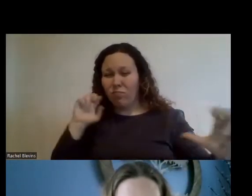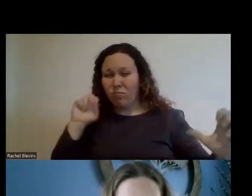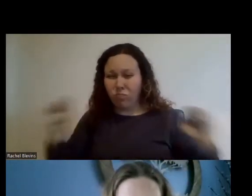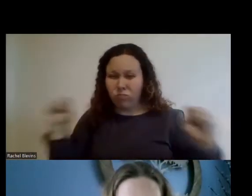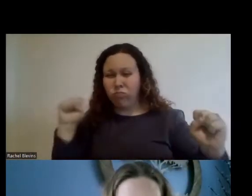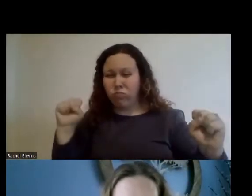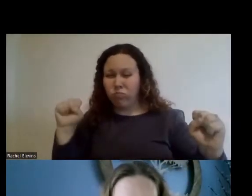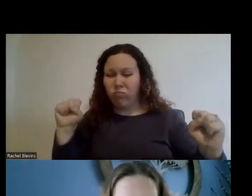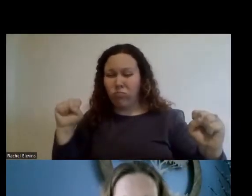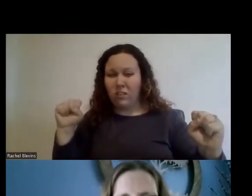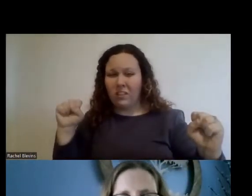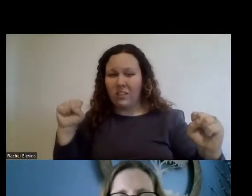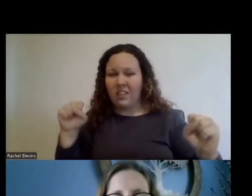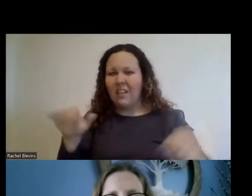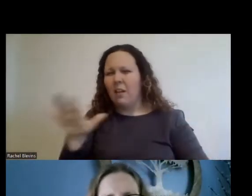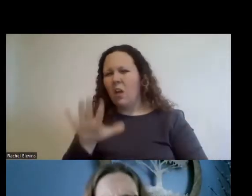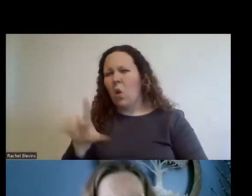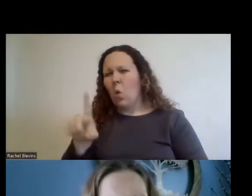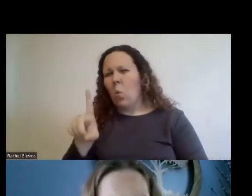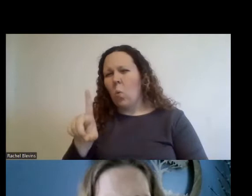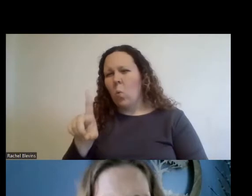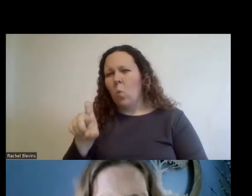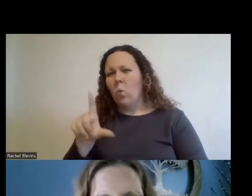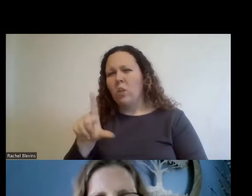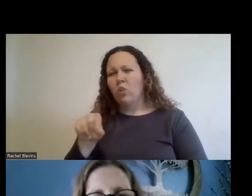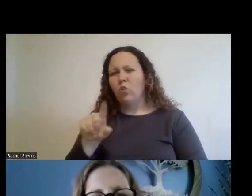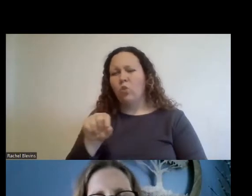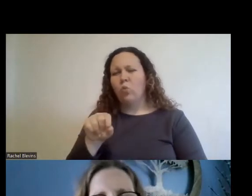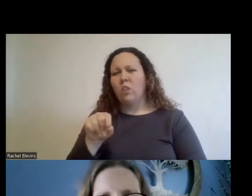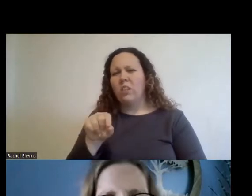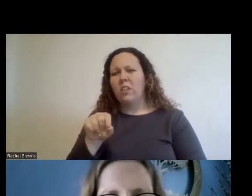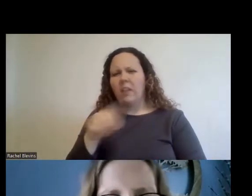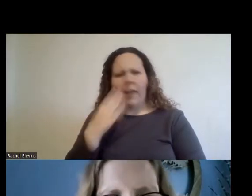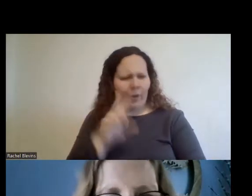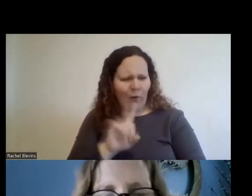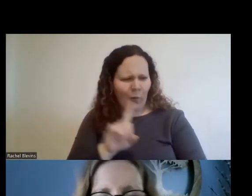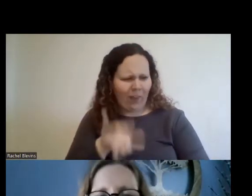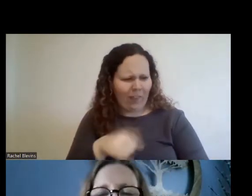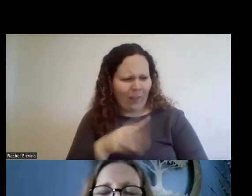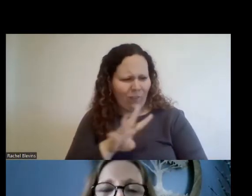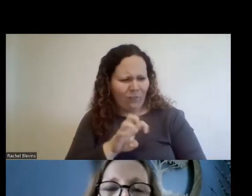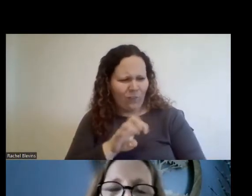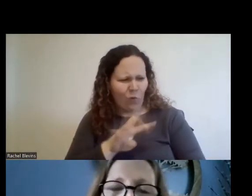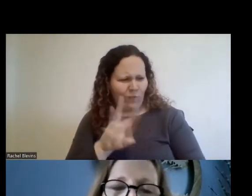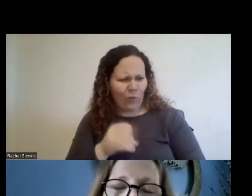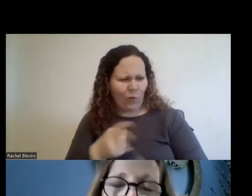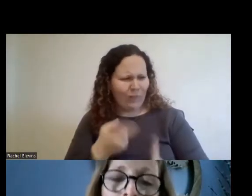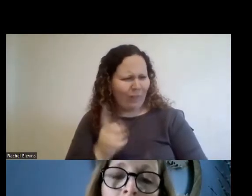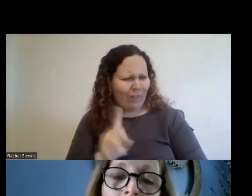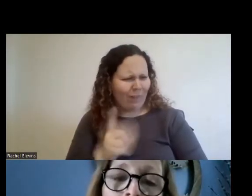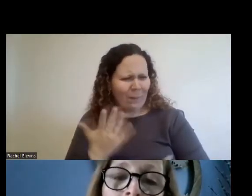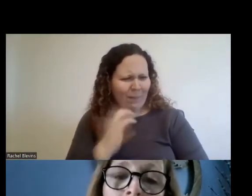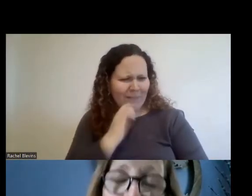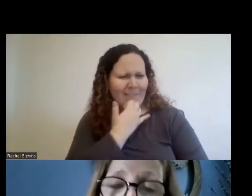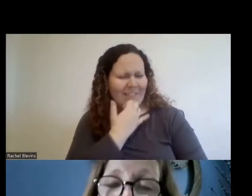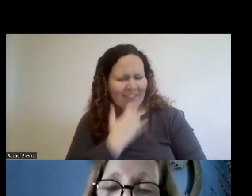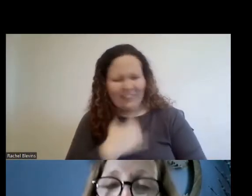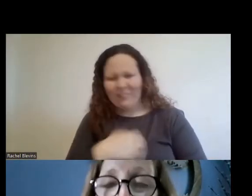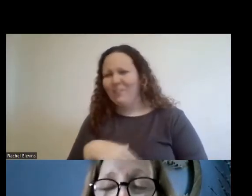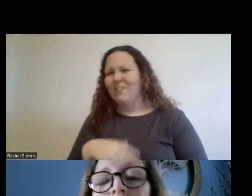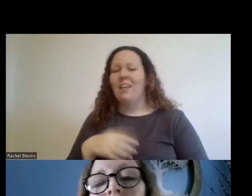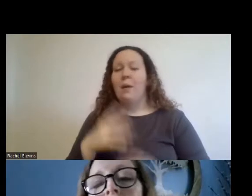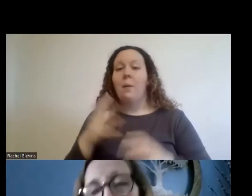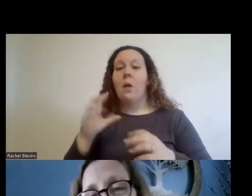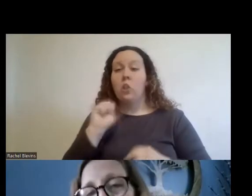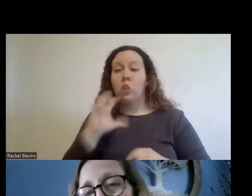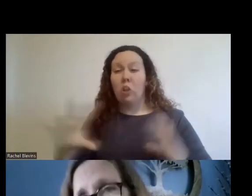down along 120, oh, I don't know where that 440 came from. That looks like a typo. Then it gets so loud that it